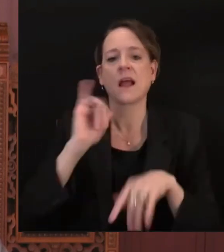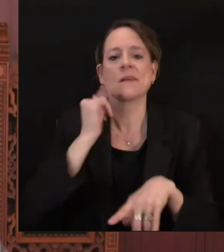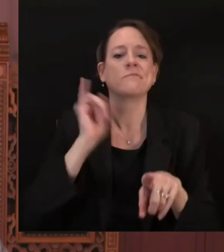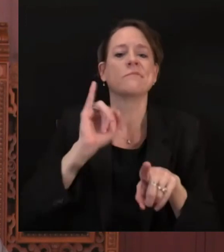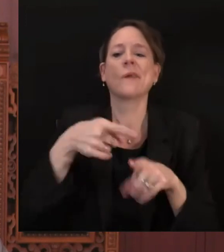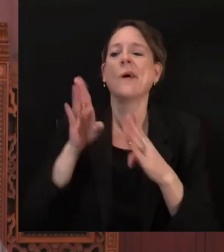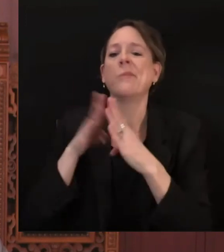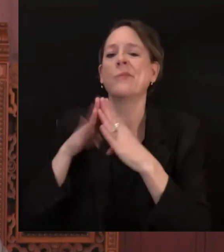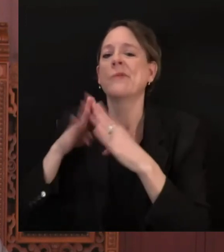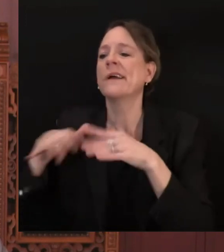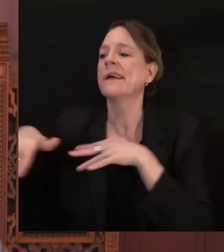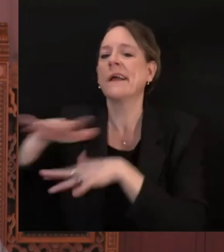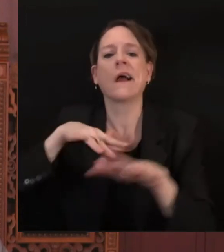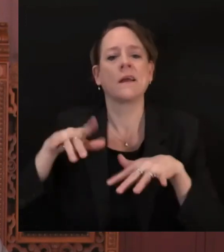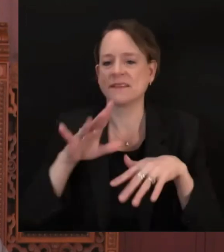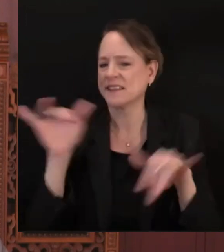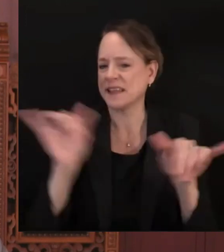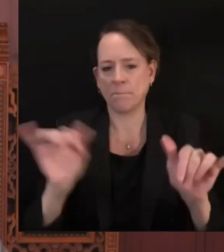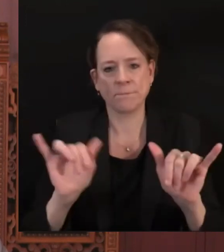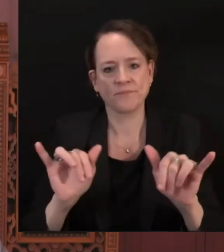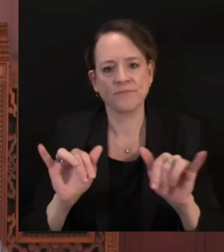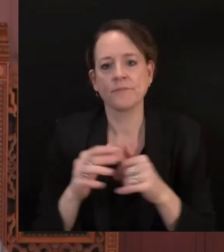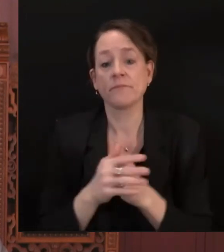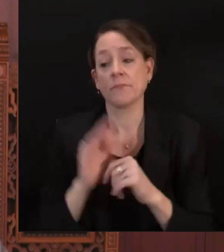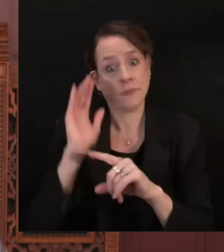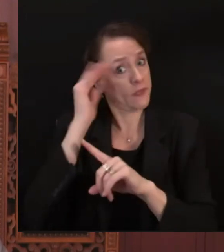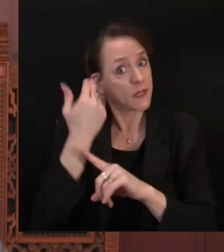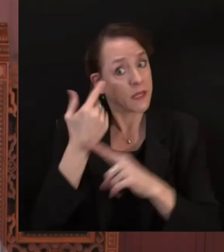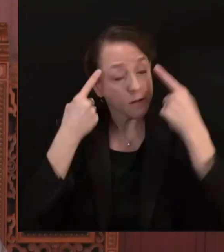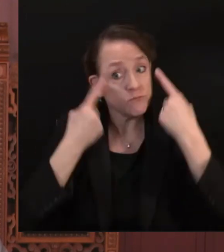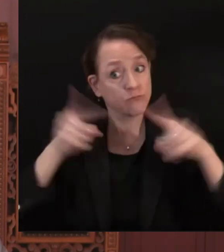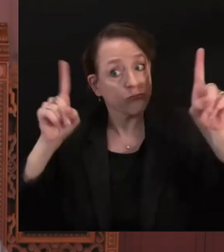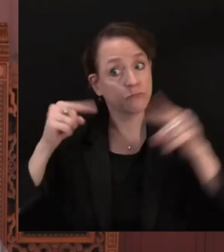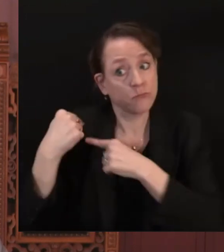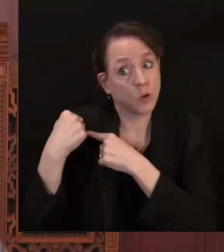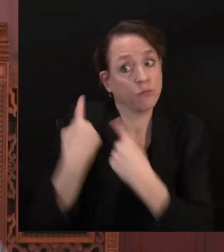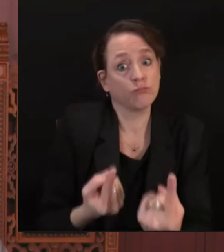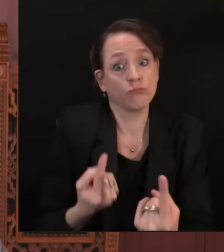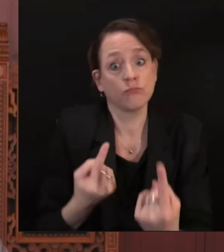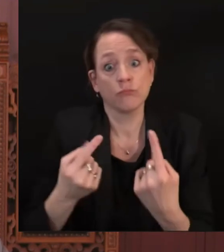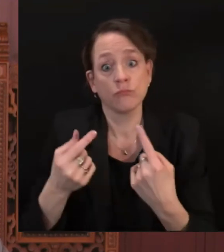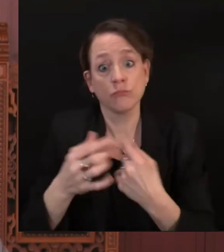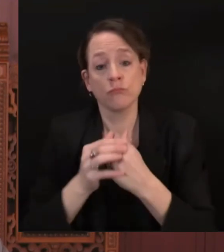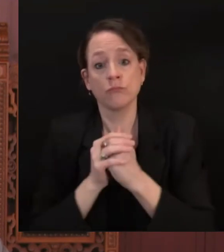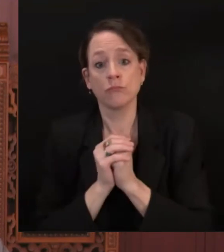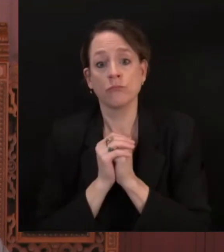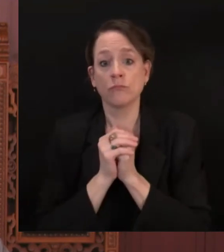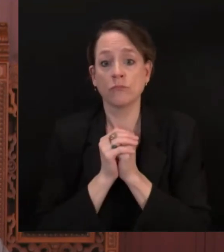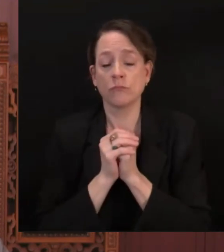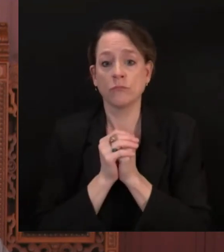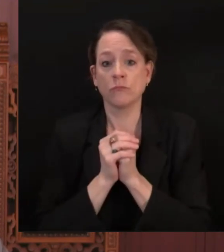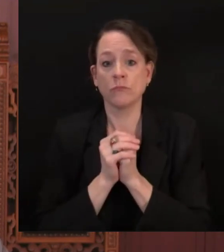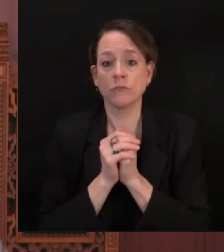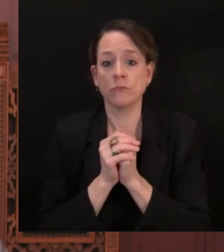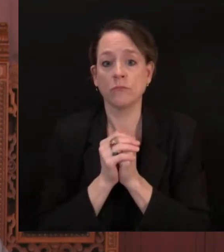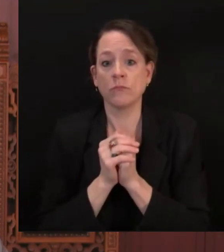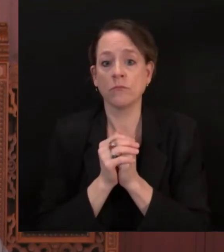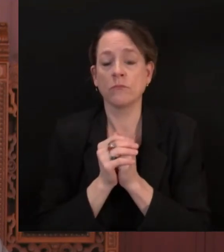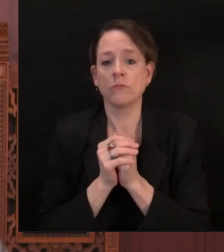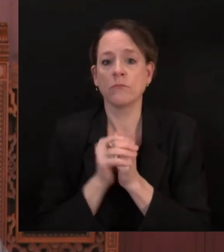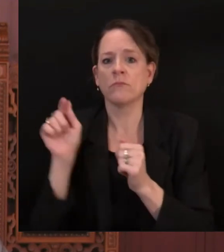when schools need to take a break from in-person education, and they need to